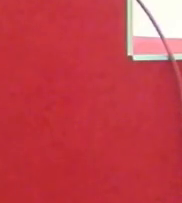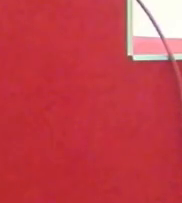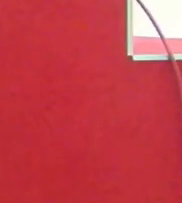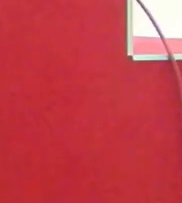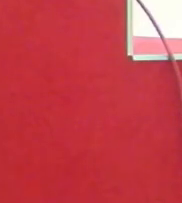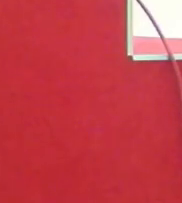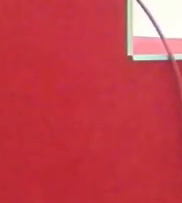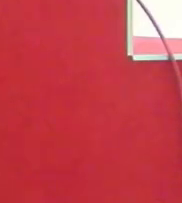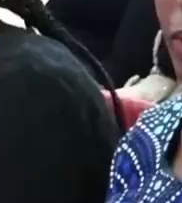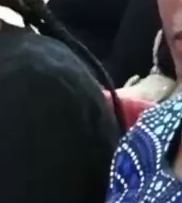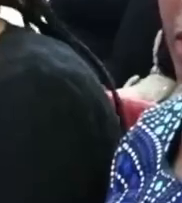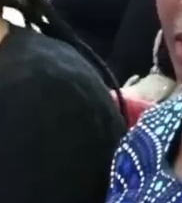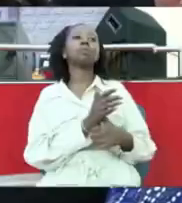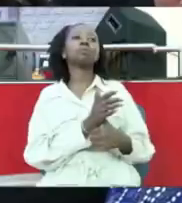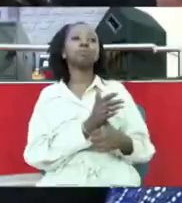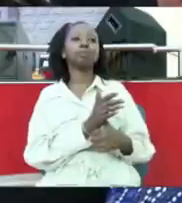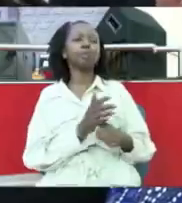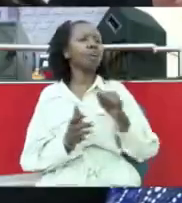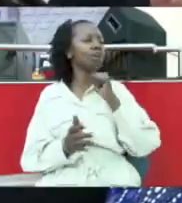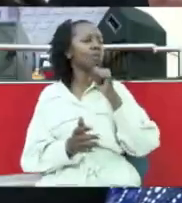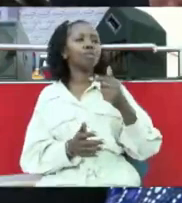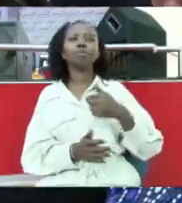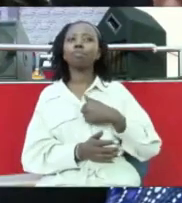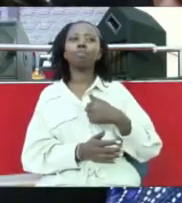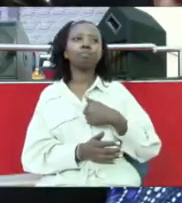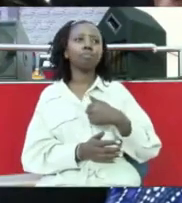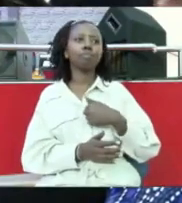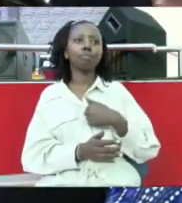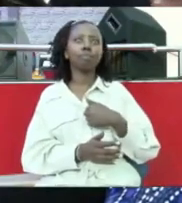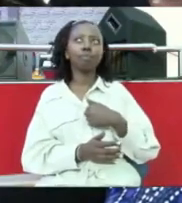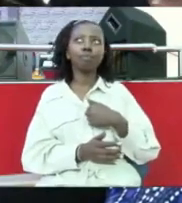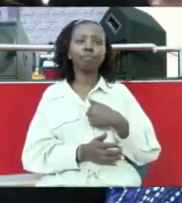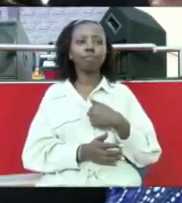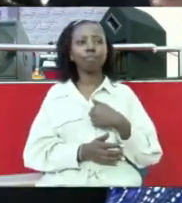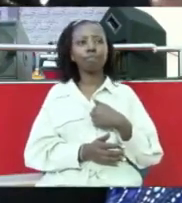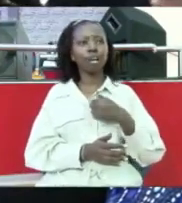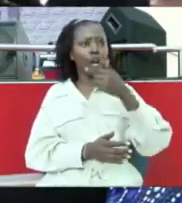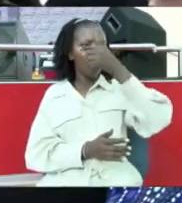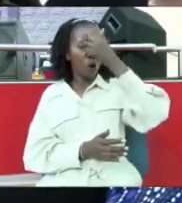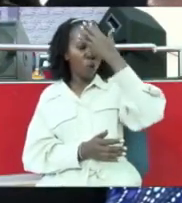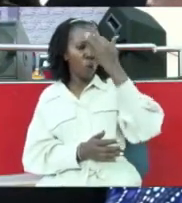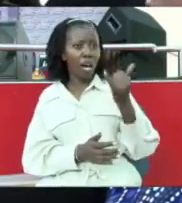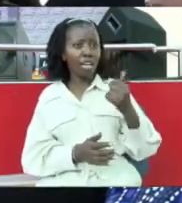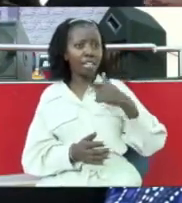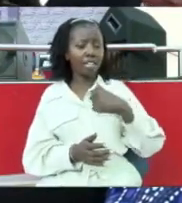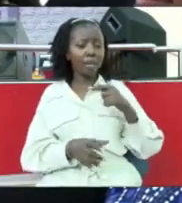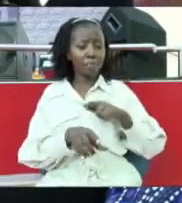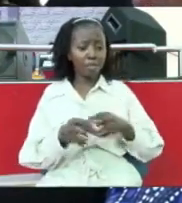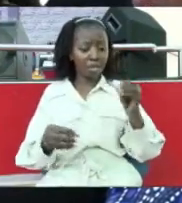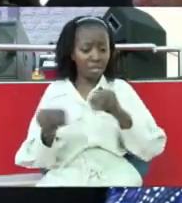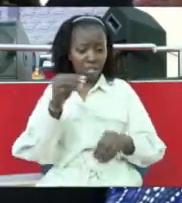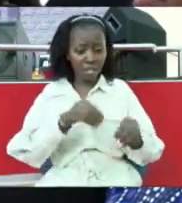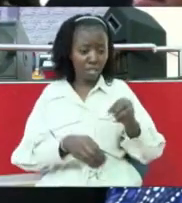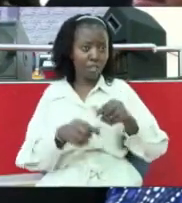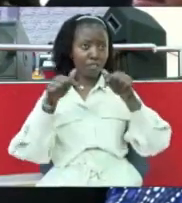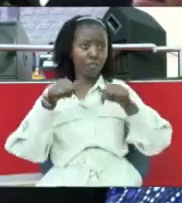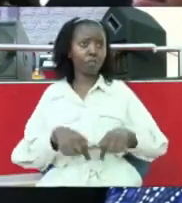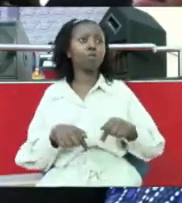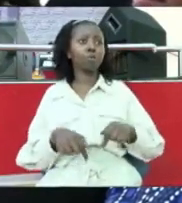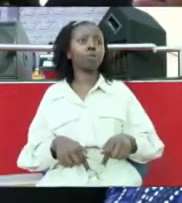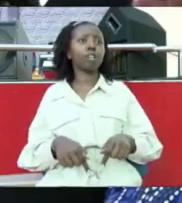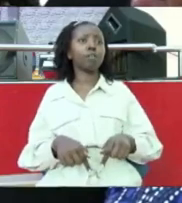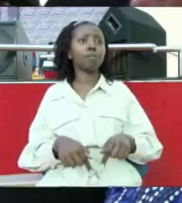Ni wewe tu ambaye uko na shida, not me. Sio mimi. Because when I come to give today, ninapokuja kutoa leo, and I